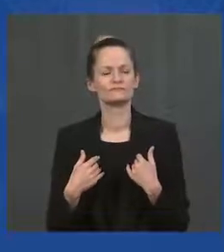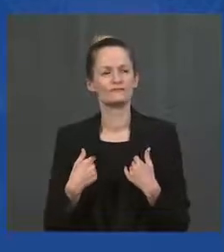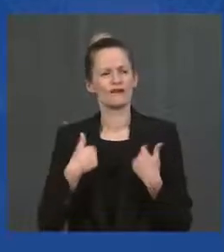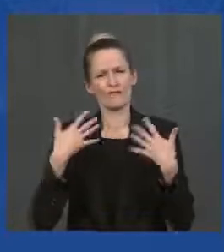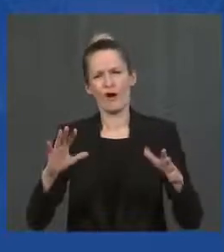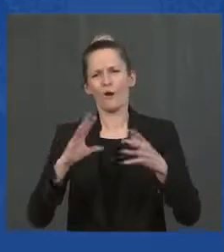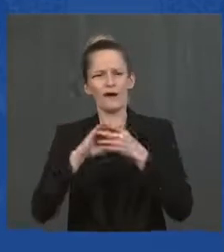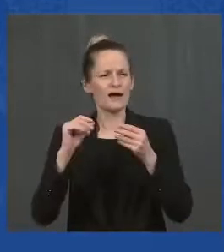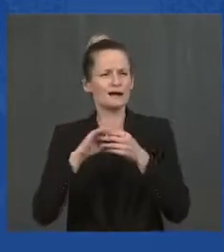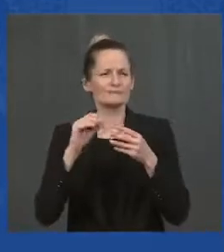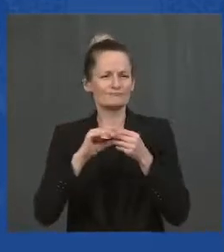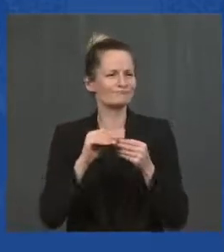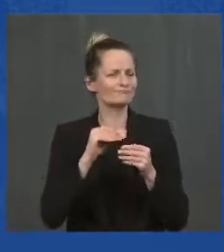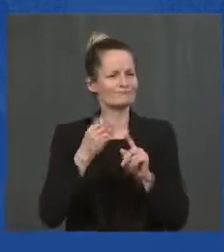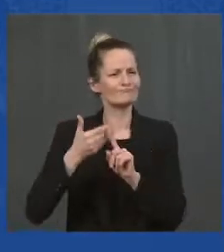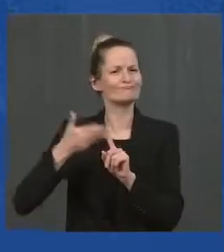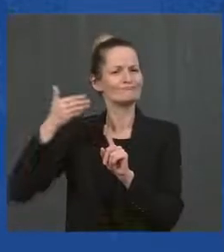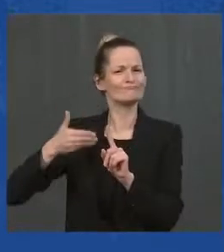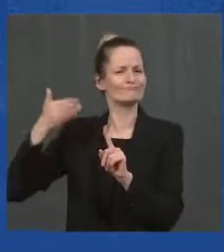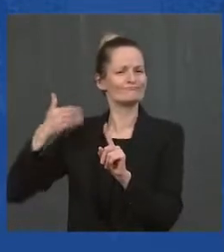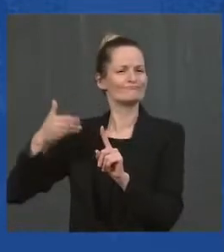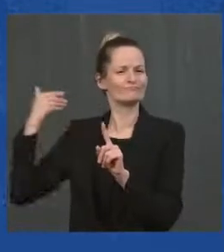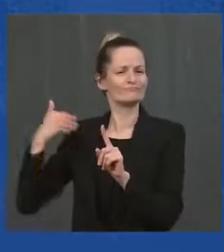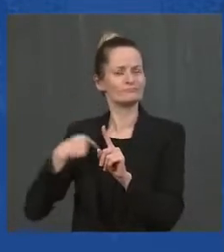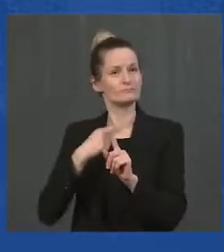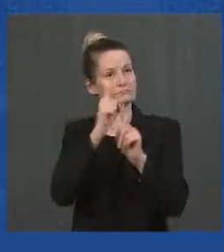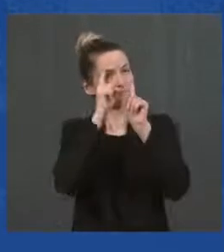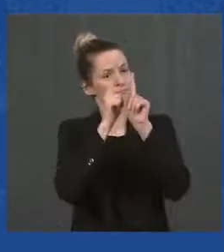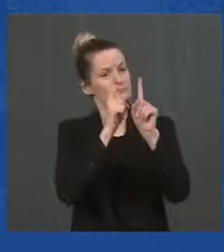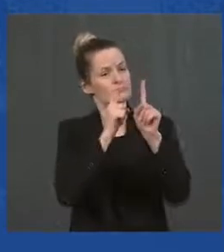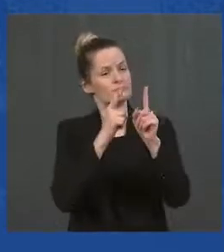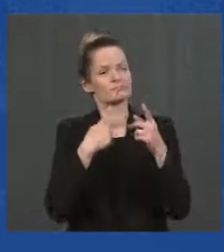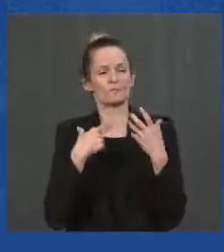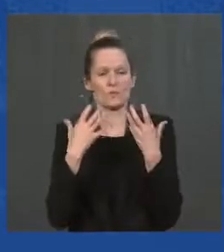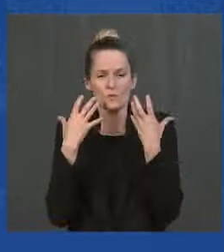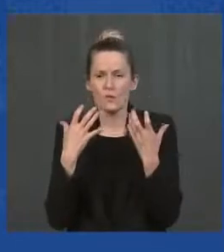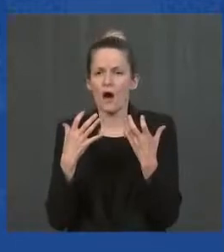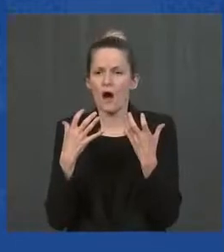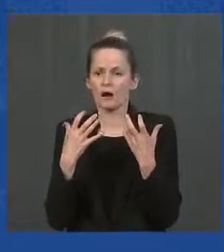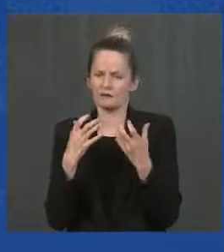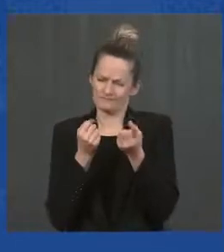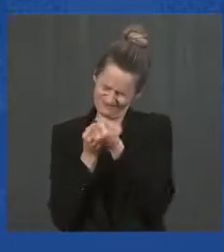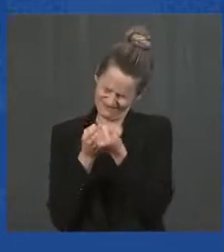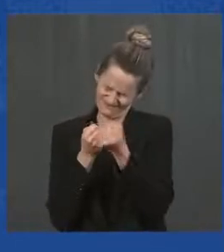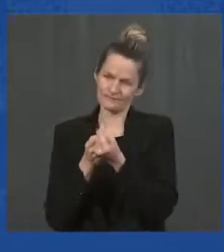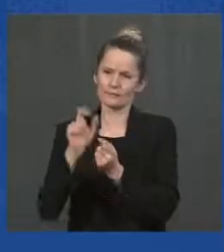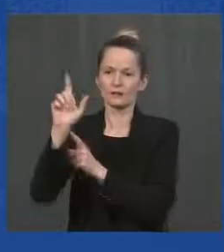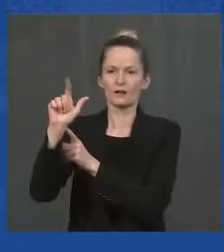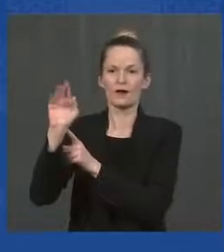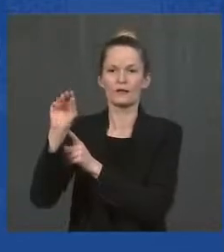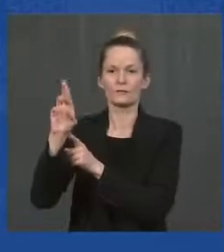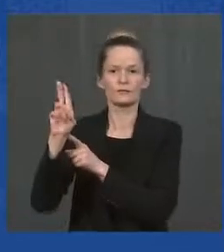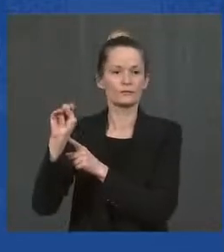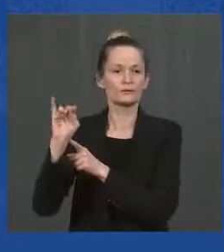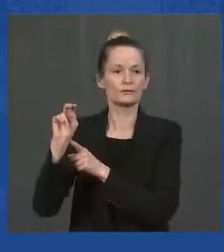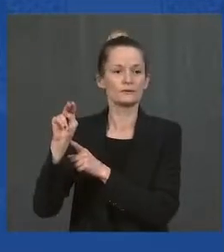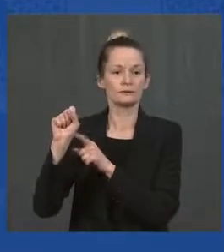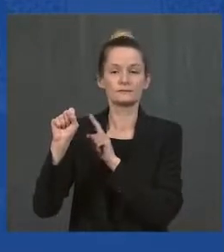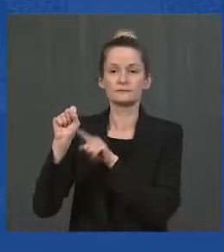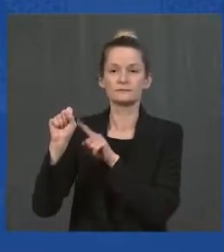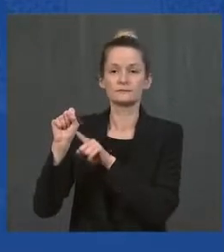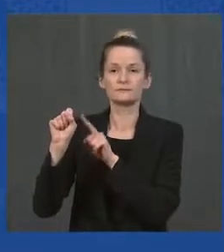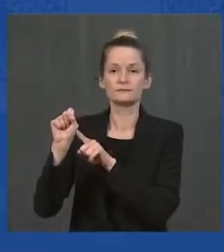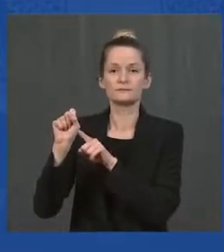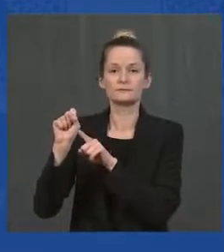most pro-union president, leading the most pro-union administration in American history. But I think one of the reasons I'm able to do that